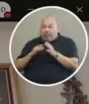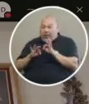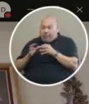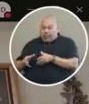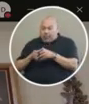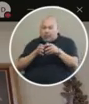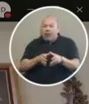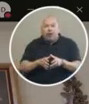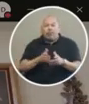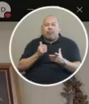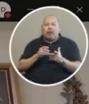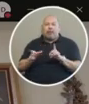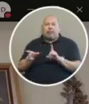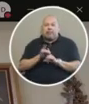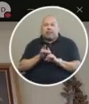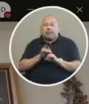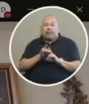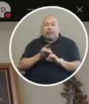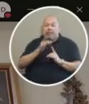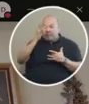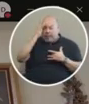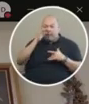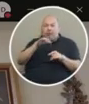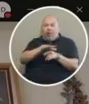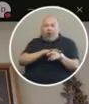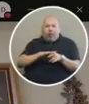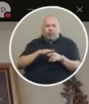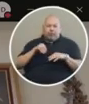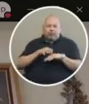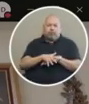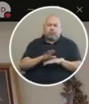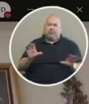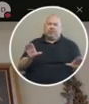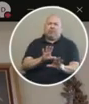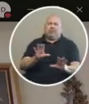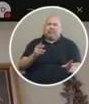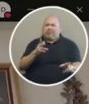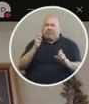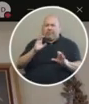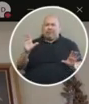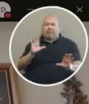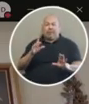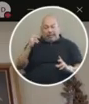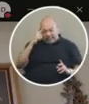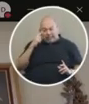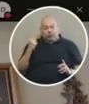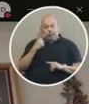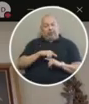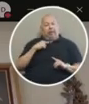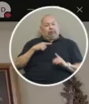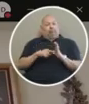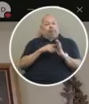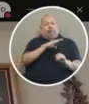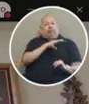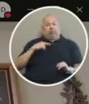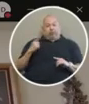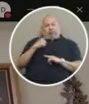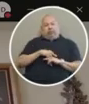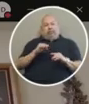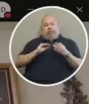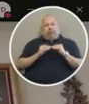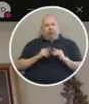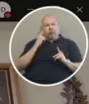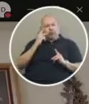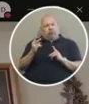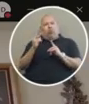us. Yeah, and I sent the council some information today, I think this morning, that y'all saw, and showing the numbers and